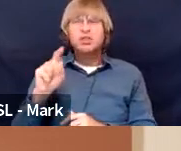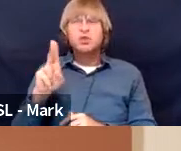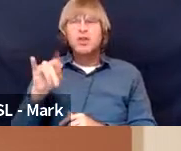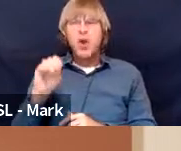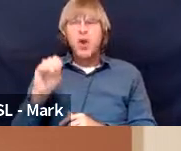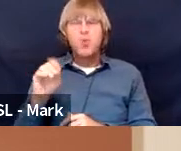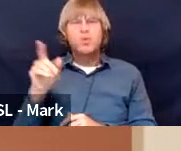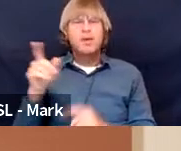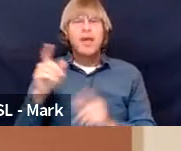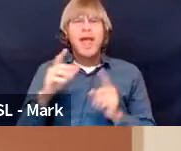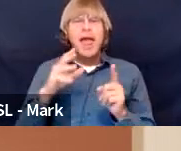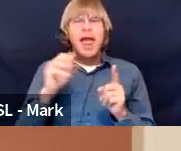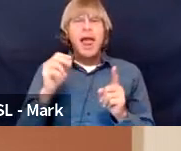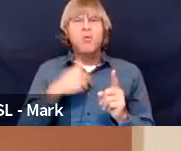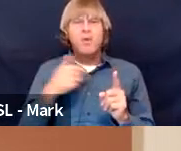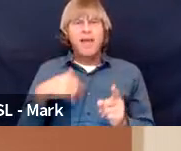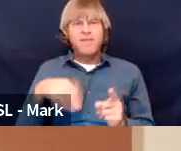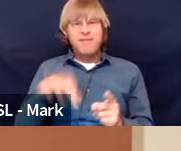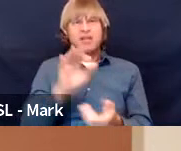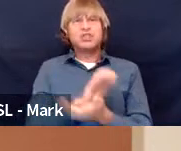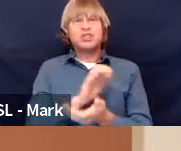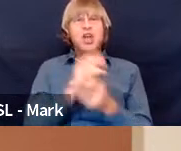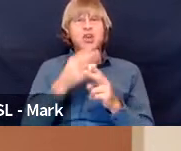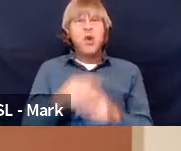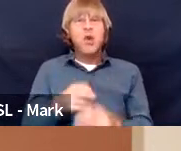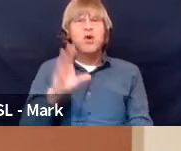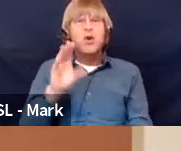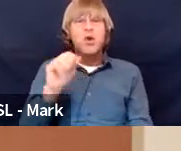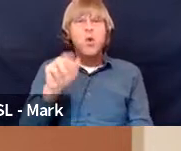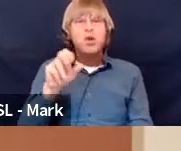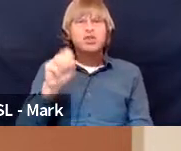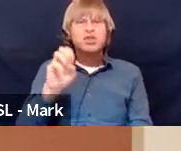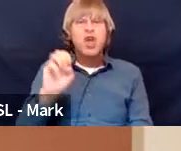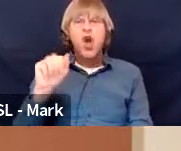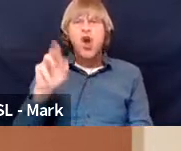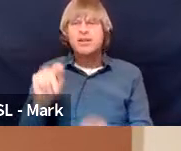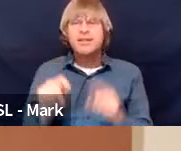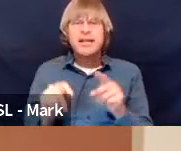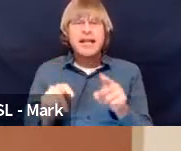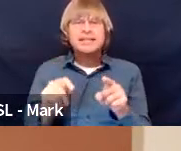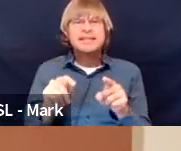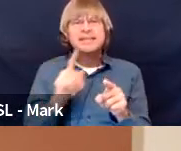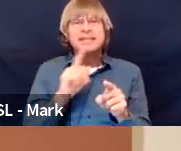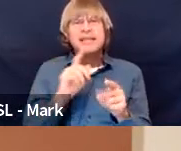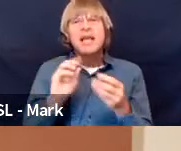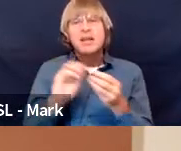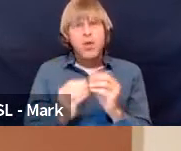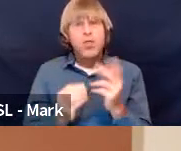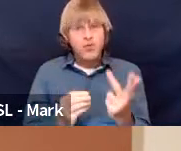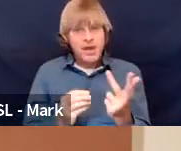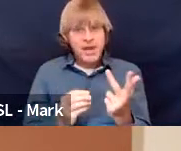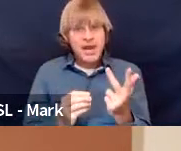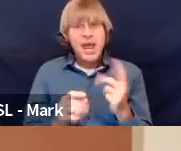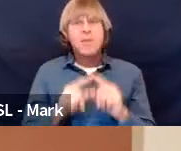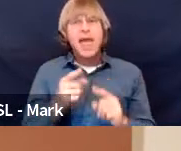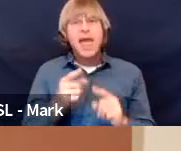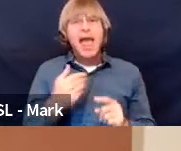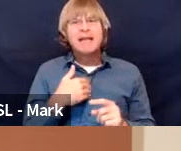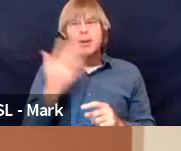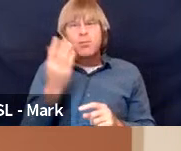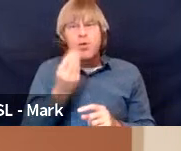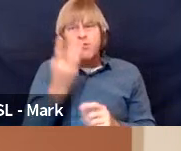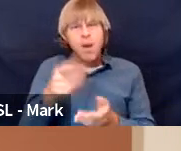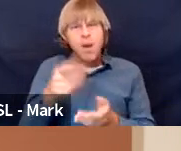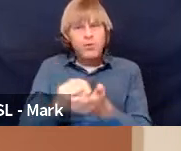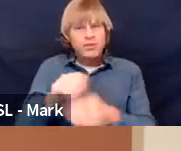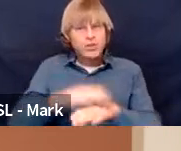Wisniewski, and we found a sheet called Chorus Art. Again, it's a number three, but it has a beautiful